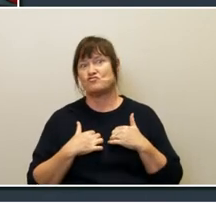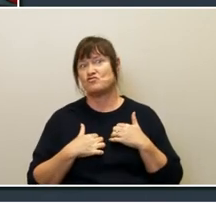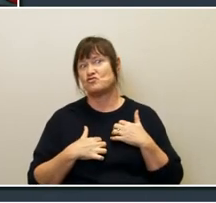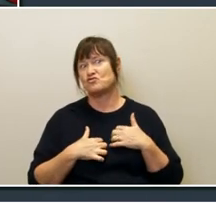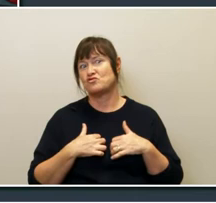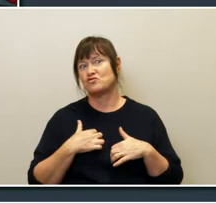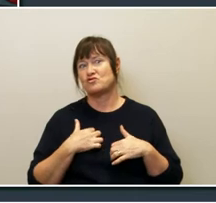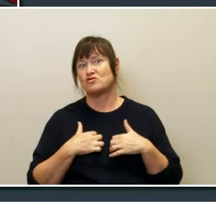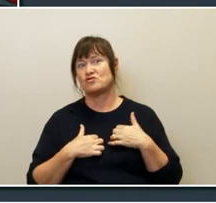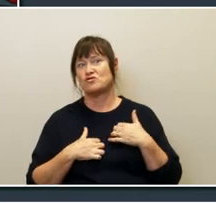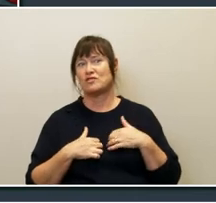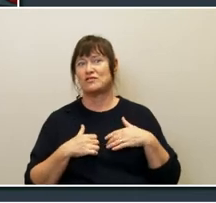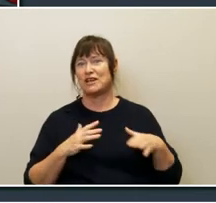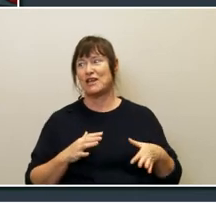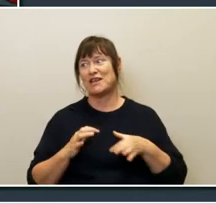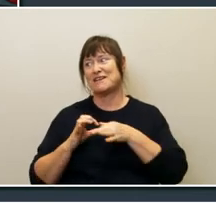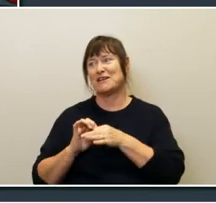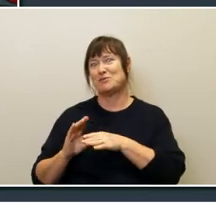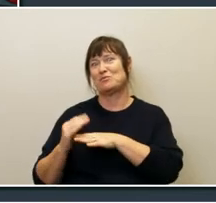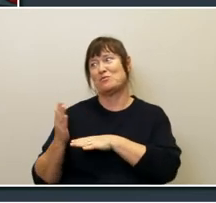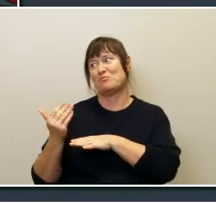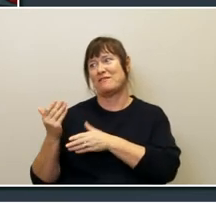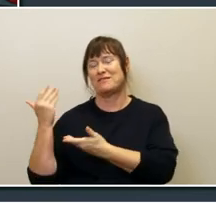conjunction with the previous speaker.